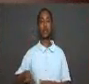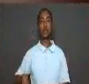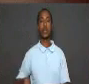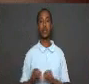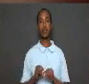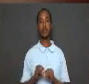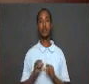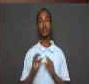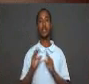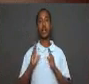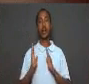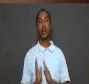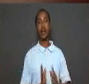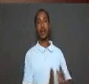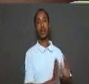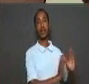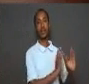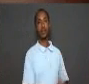Students, let's get ready.